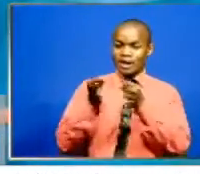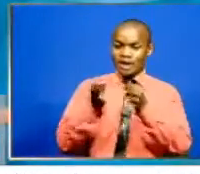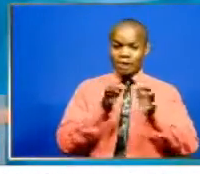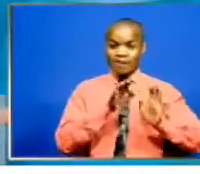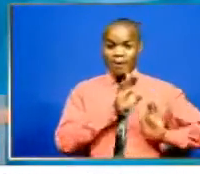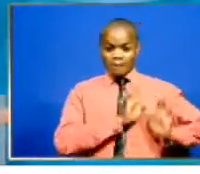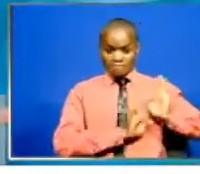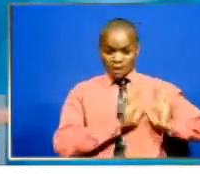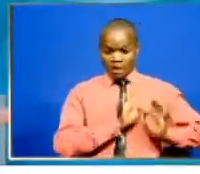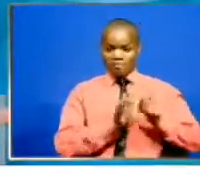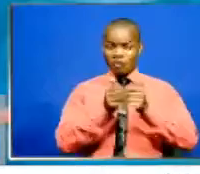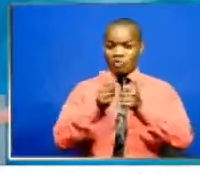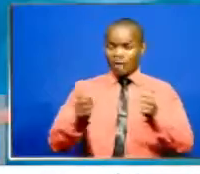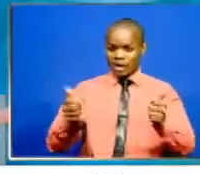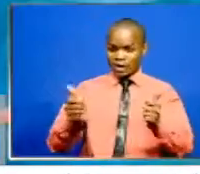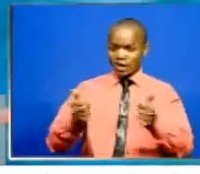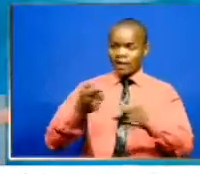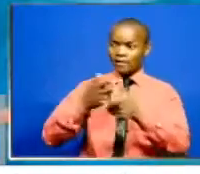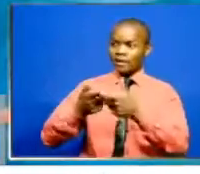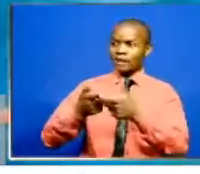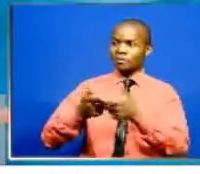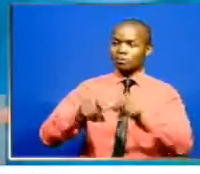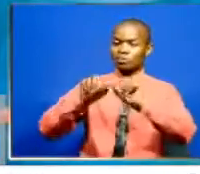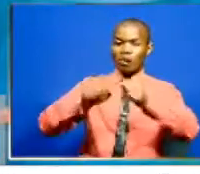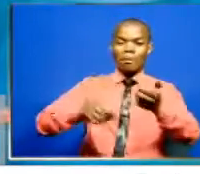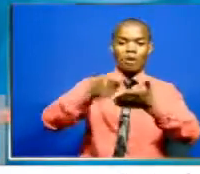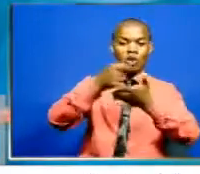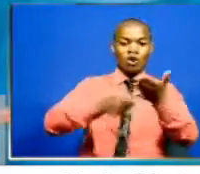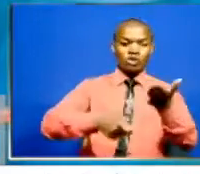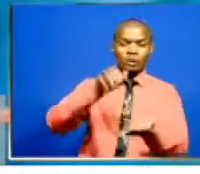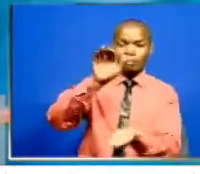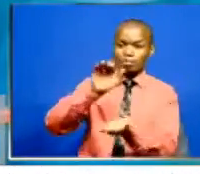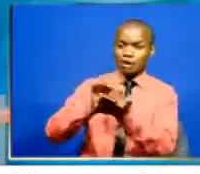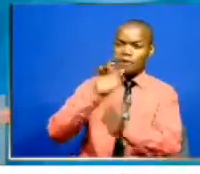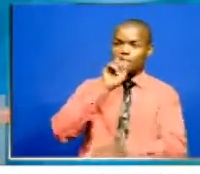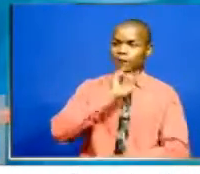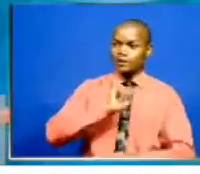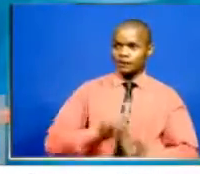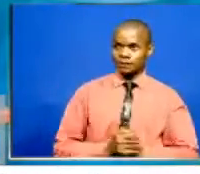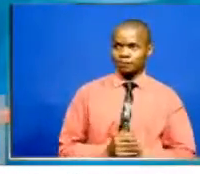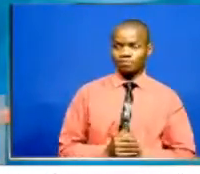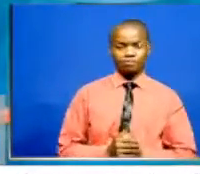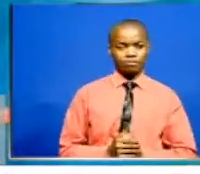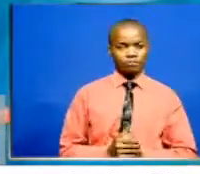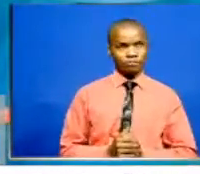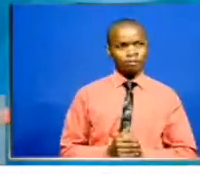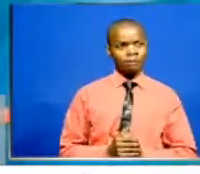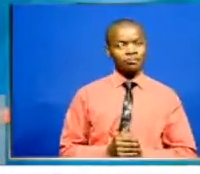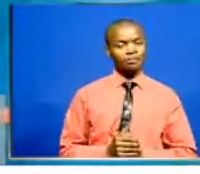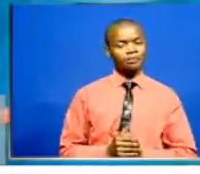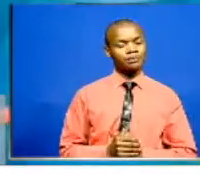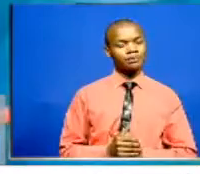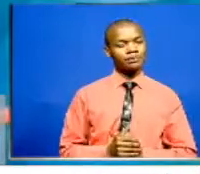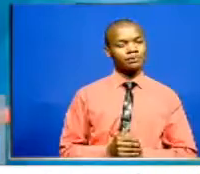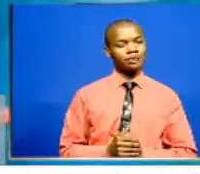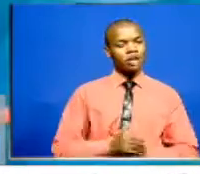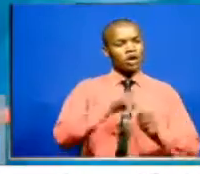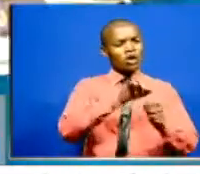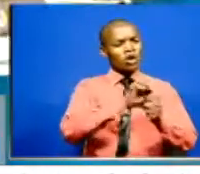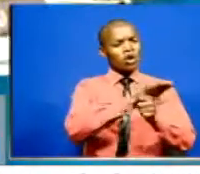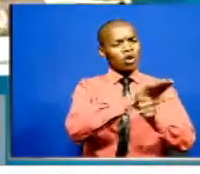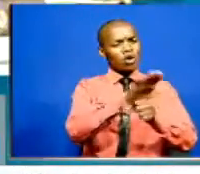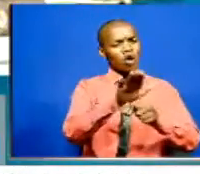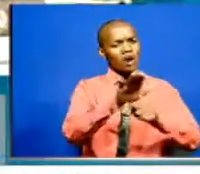for really the conservation measures that we are taking today. And how has COVID-19 affected